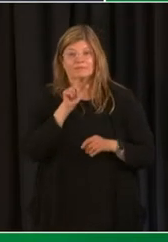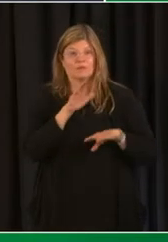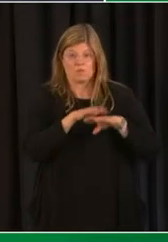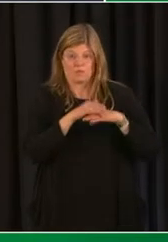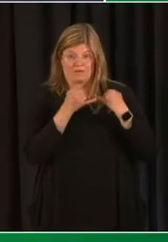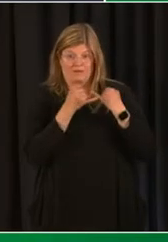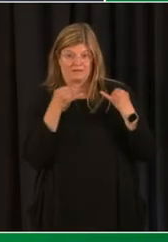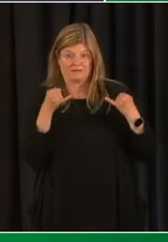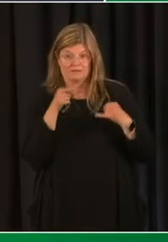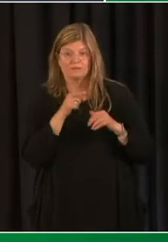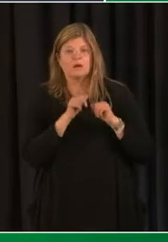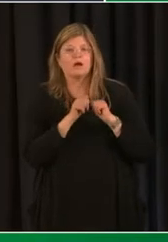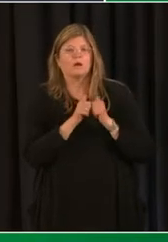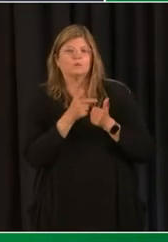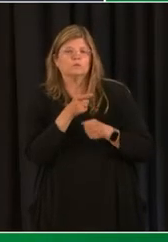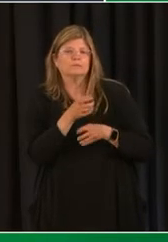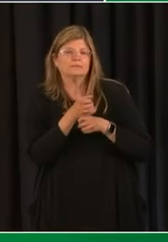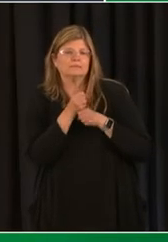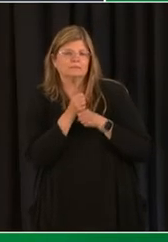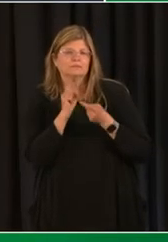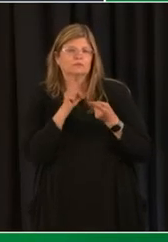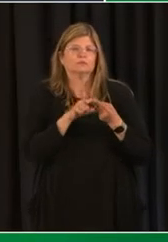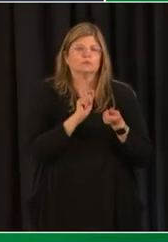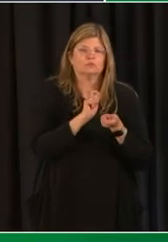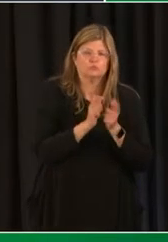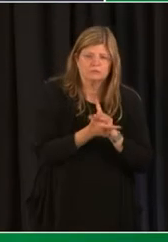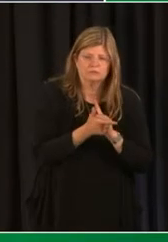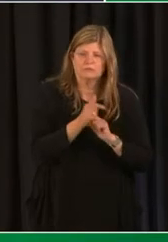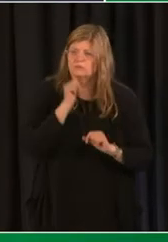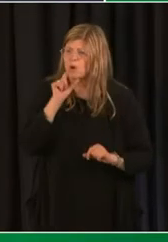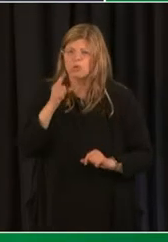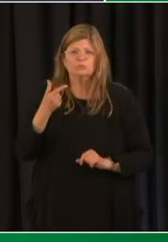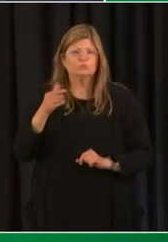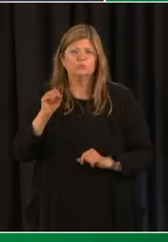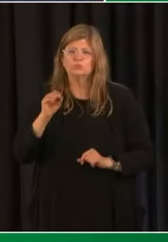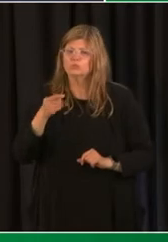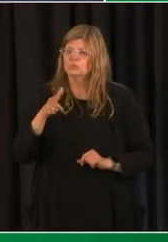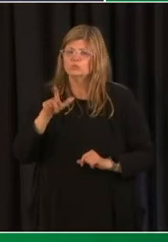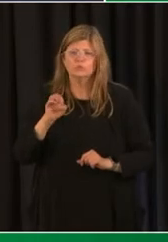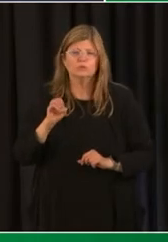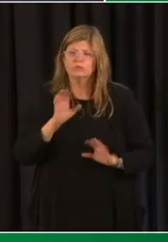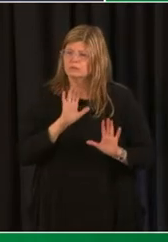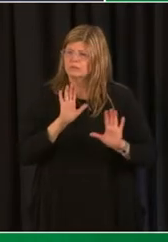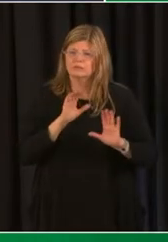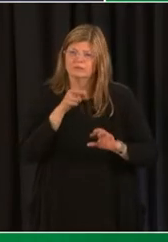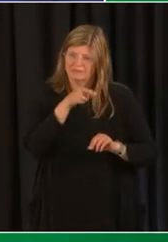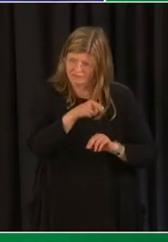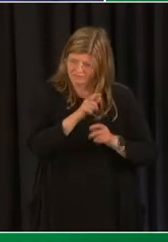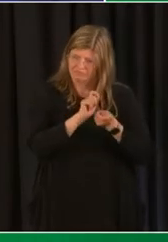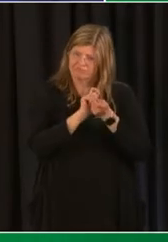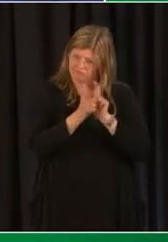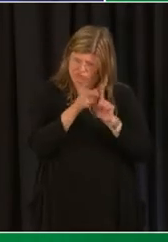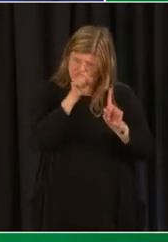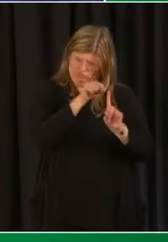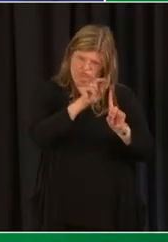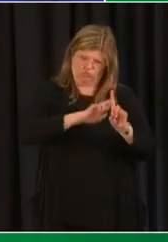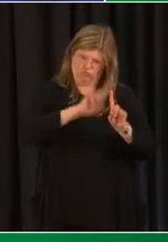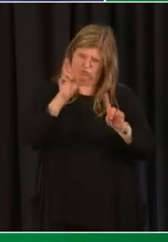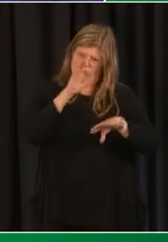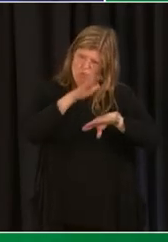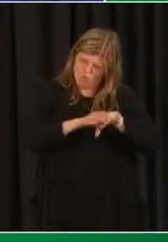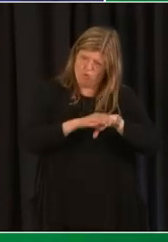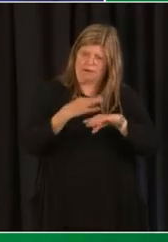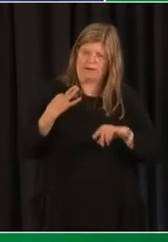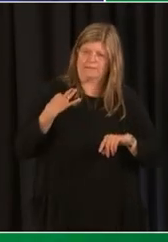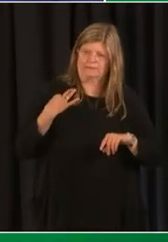the other way that you can get to the translated, not just the Google widget, but the translated application